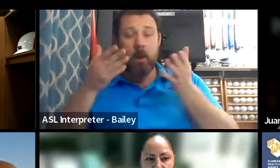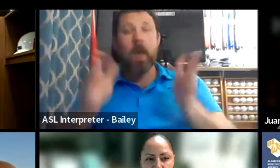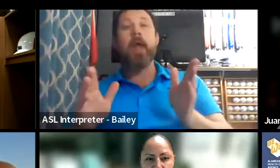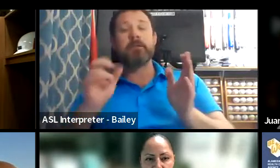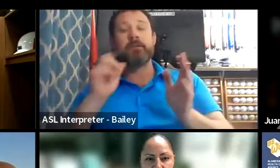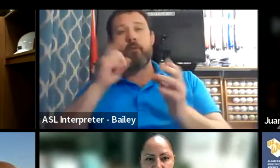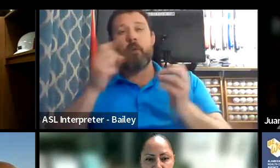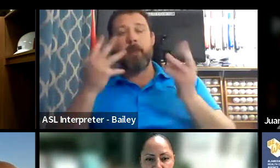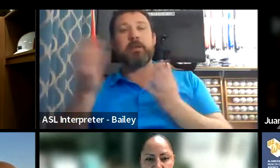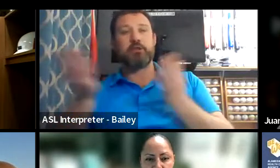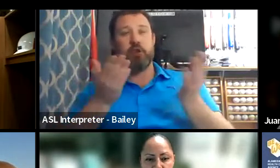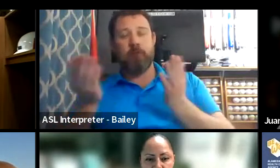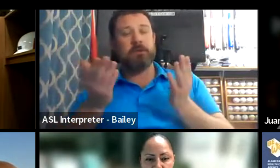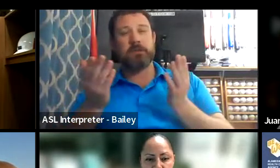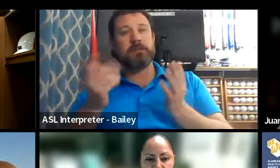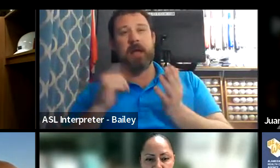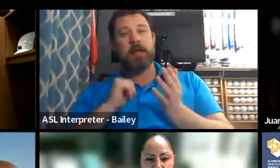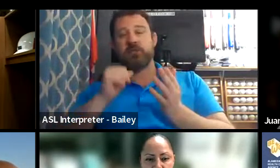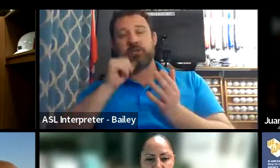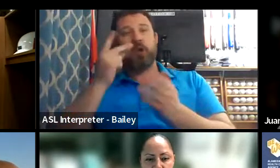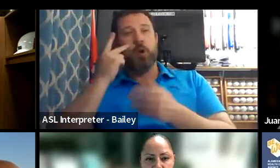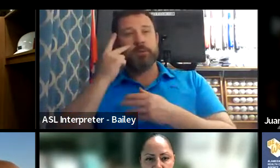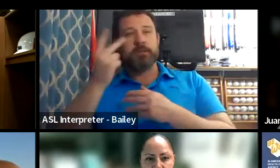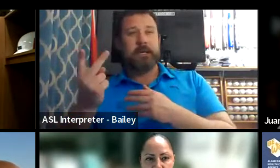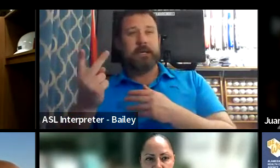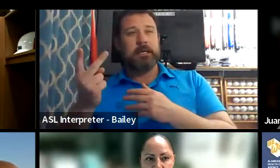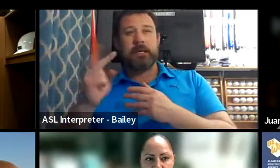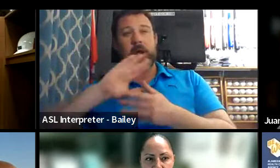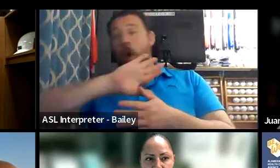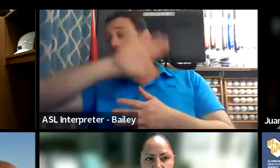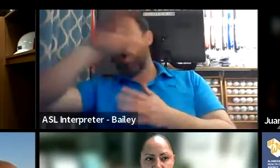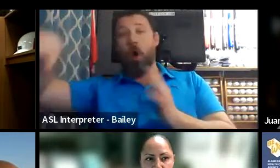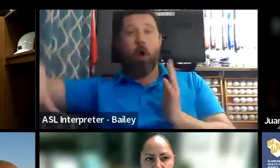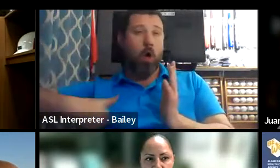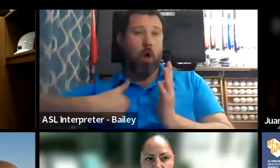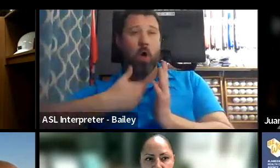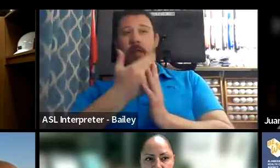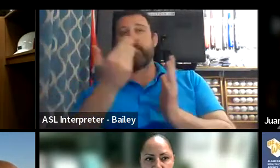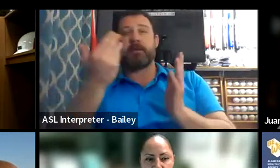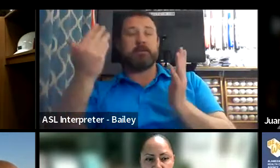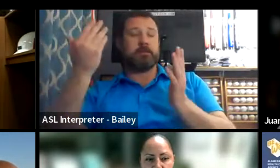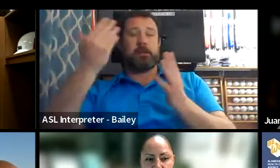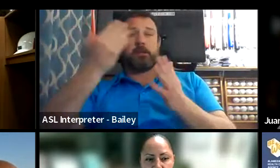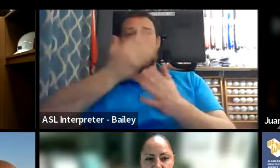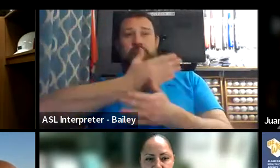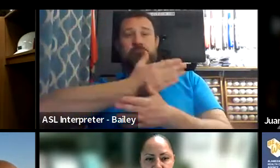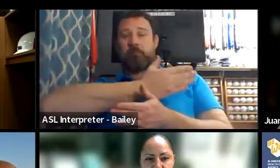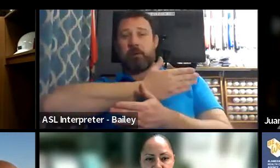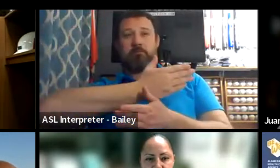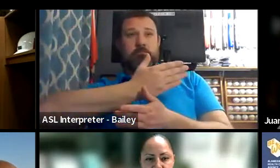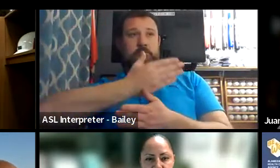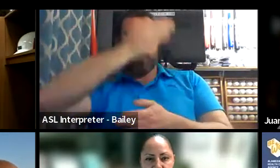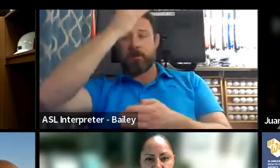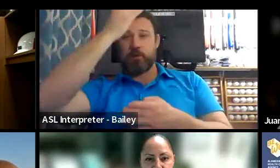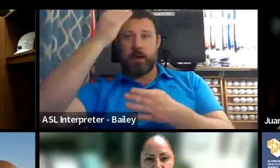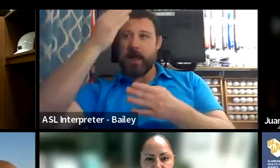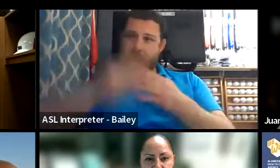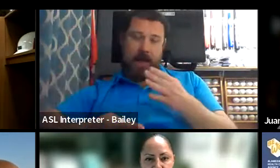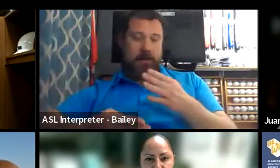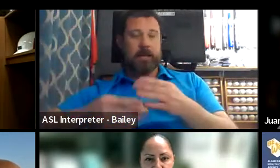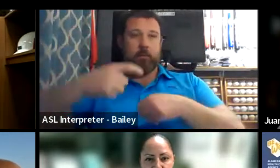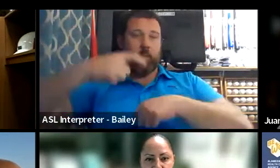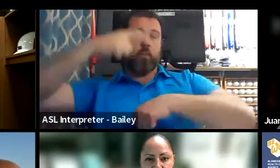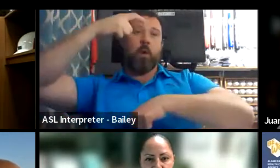many services. And I just don't see all of this, coming at one point in time and being